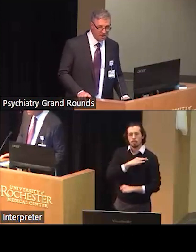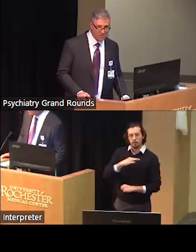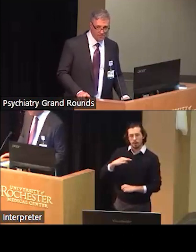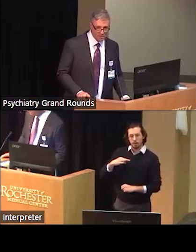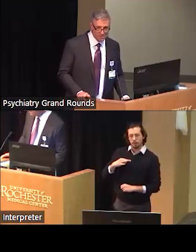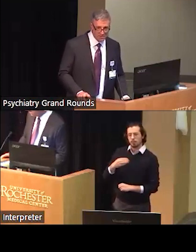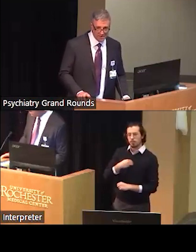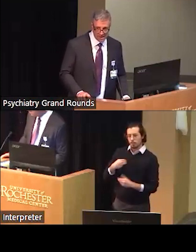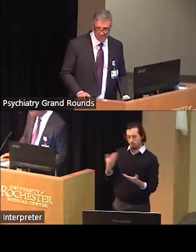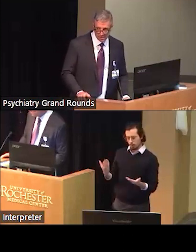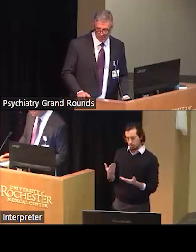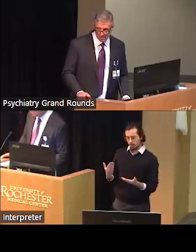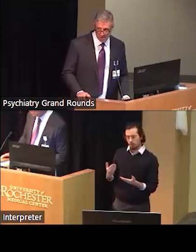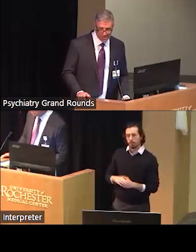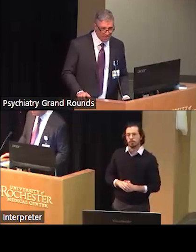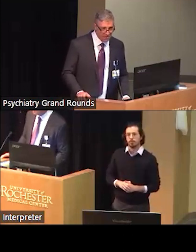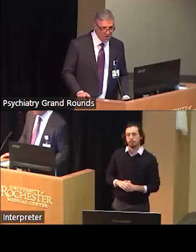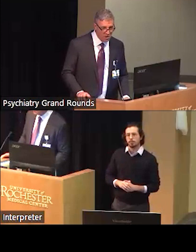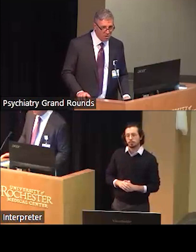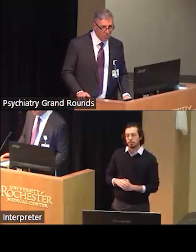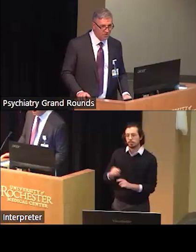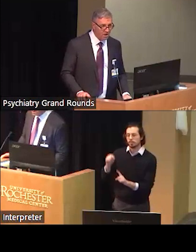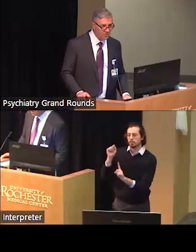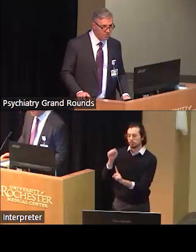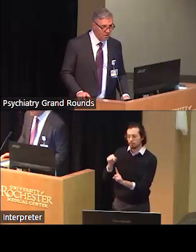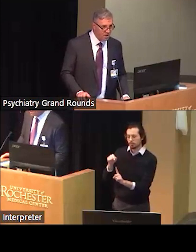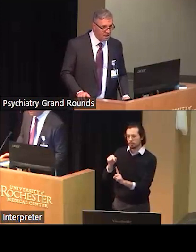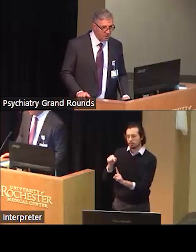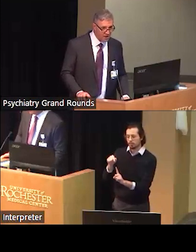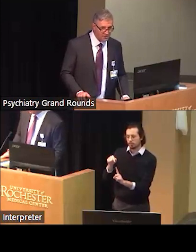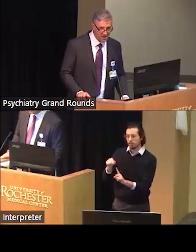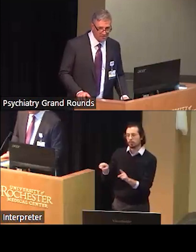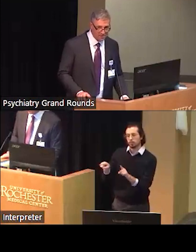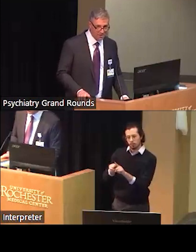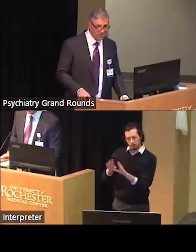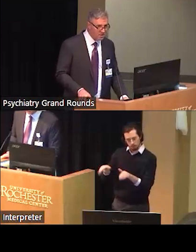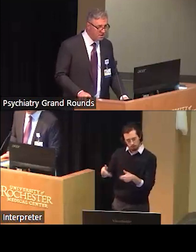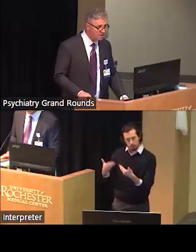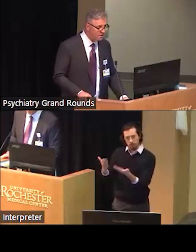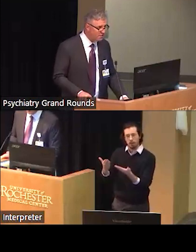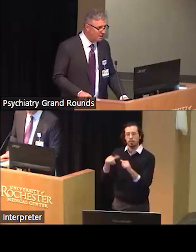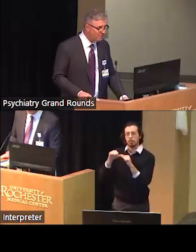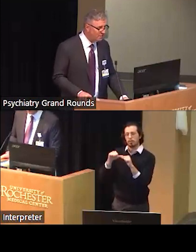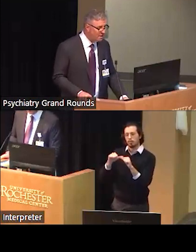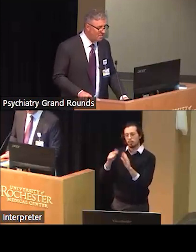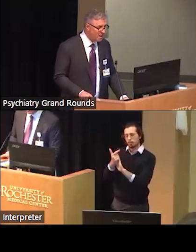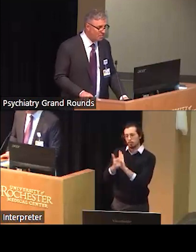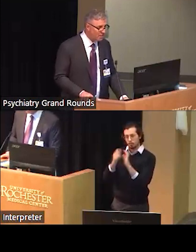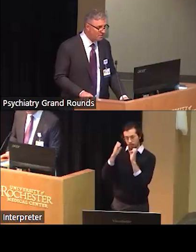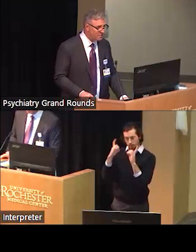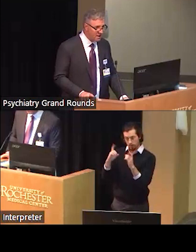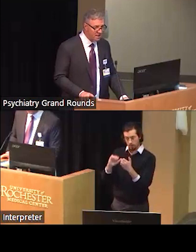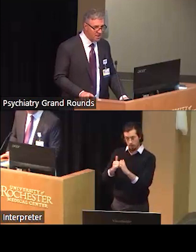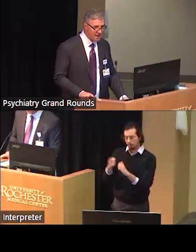in the Steinberg Fellowship in Psychiatry and Law present, who is also allowing us to have continuing legal education by